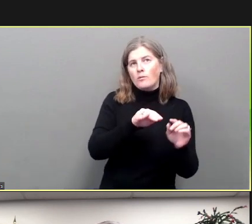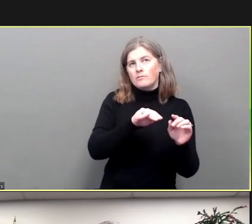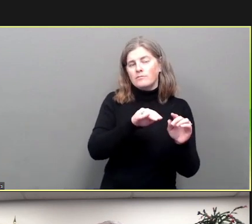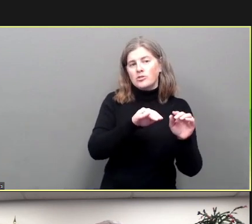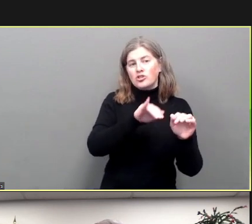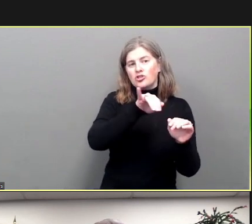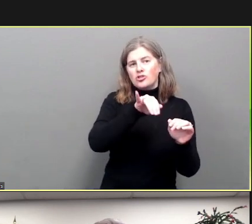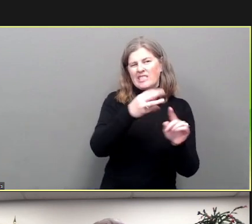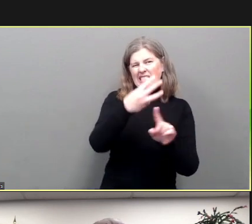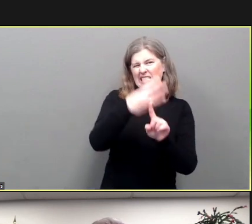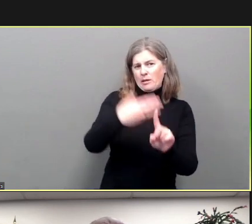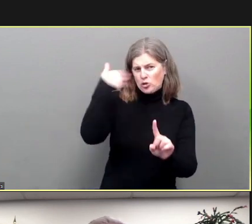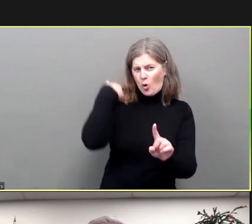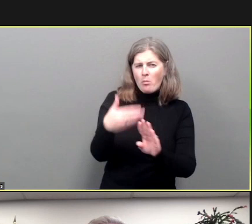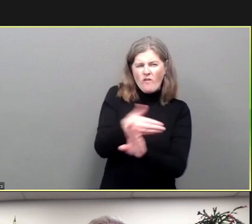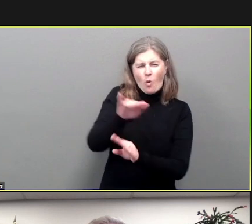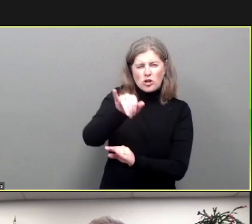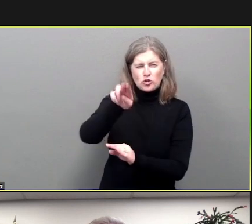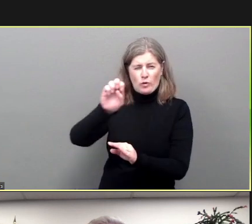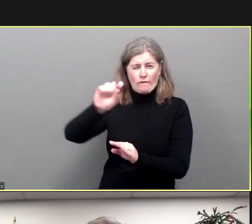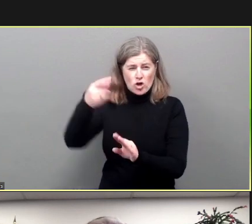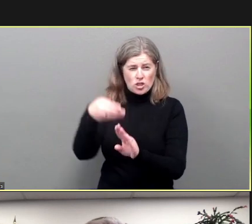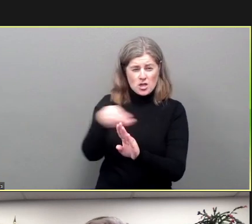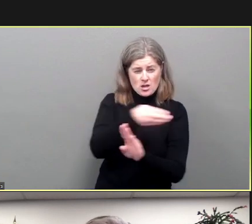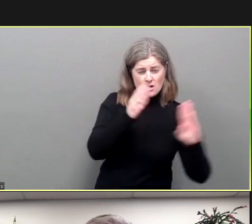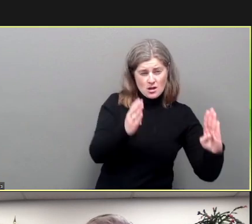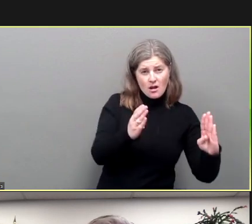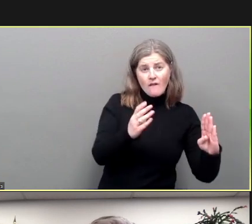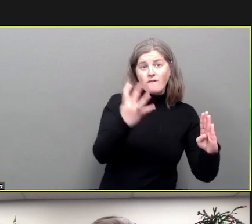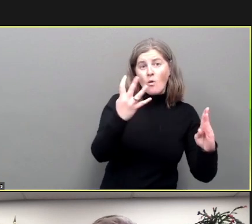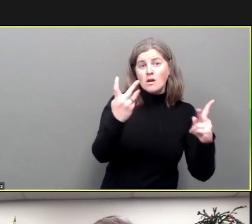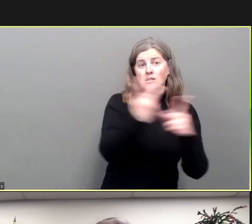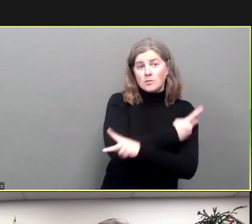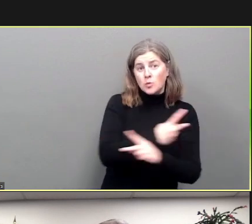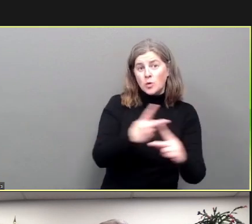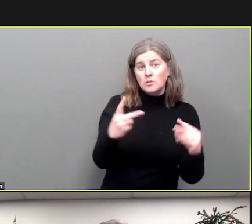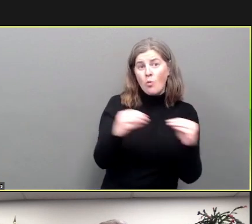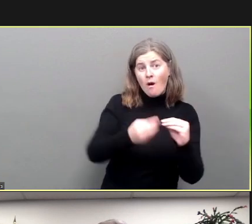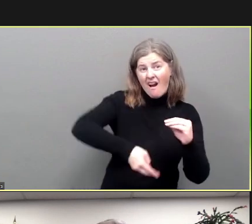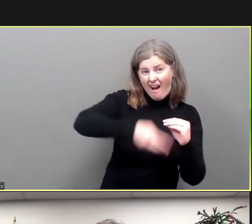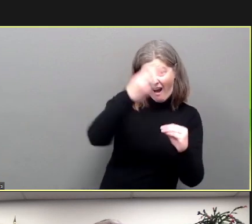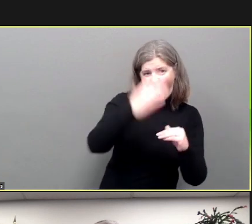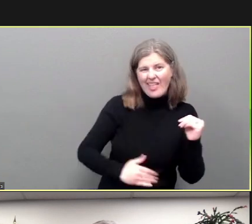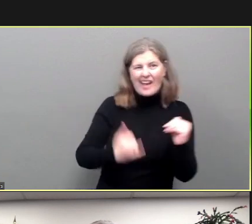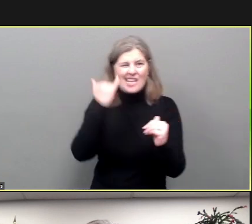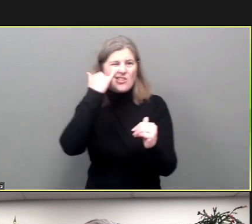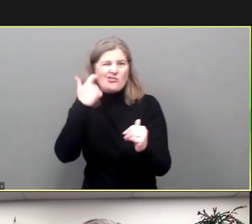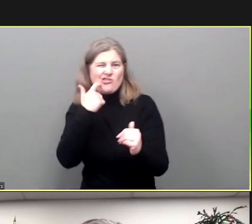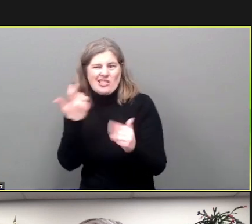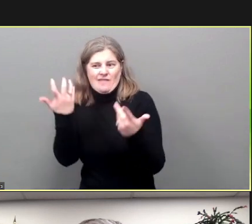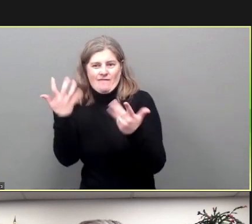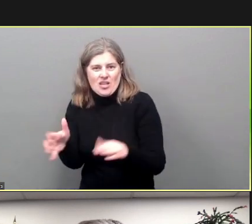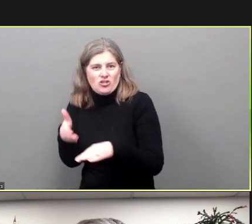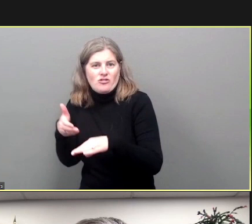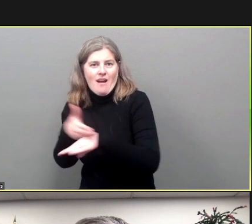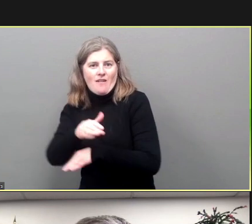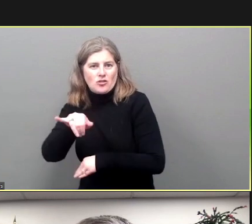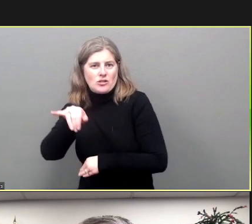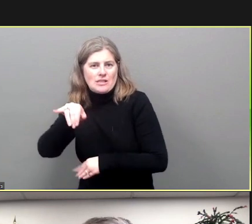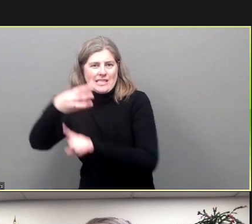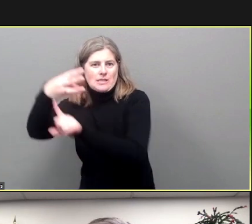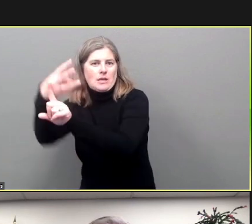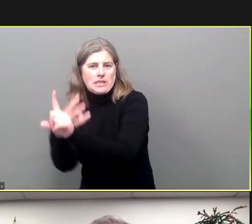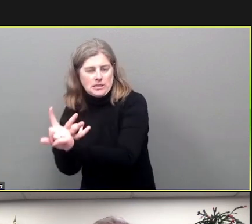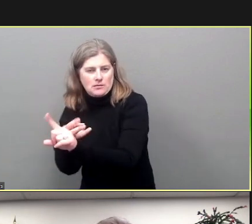ago, is 4 times higher than if you completed your vaccine series after 6/1. It goes, both of